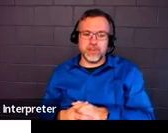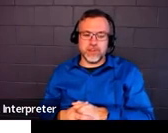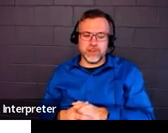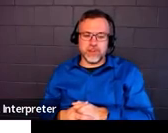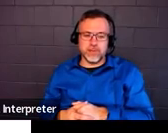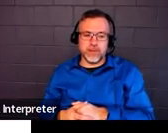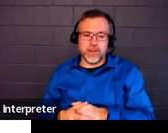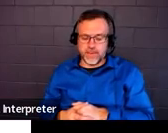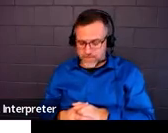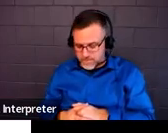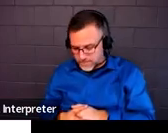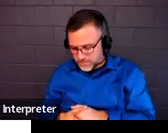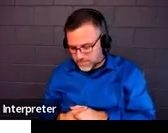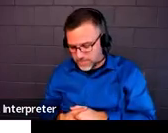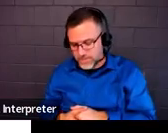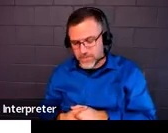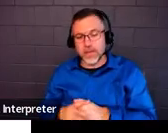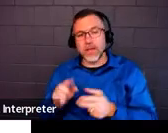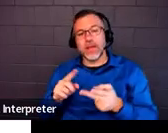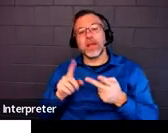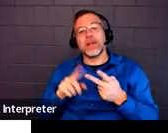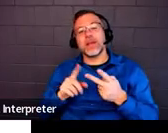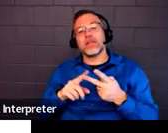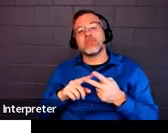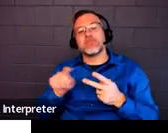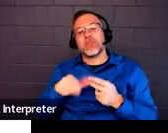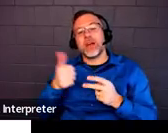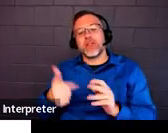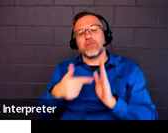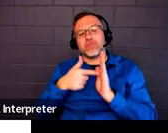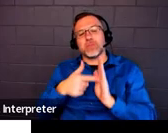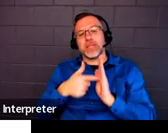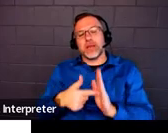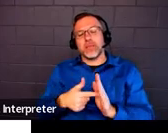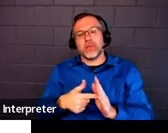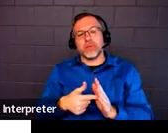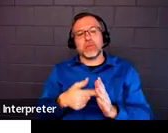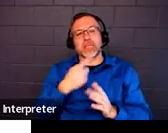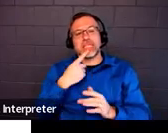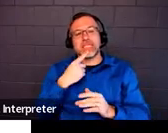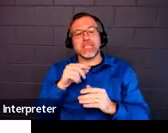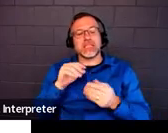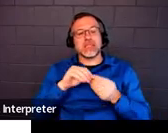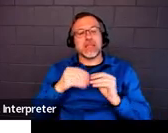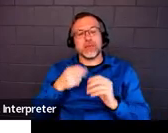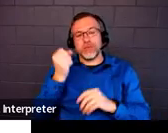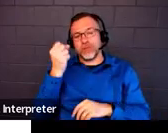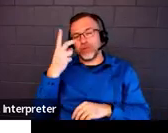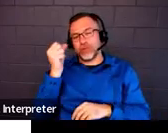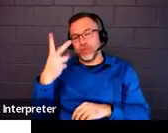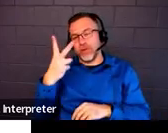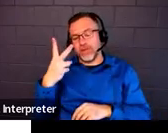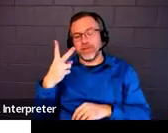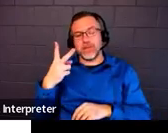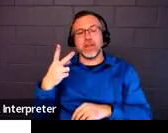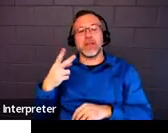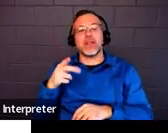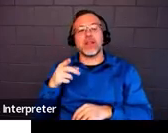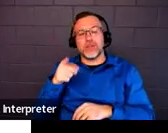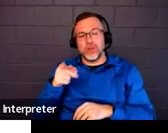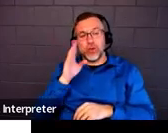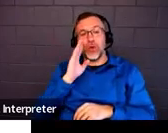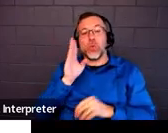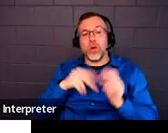So here's another example. So you can see that it says item 12, and this is, you know, this is what you're going to be reading